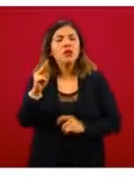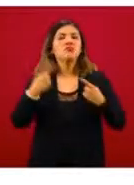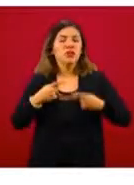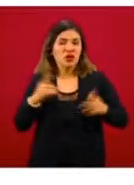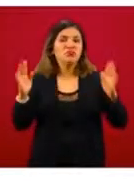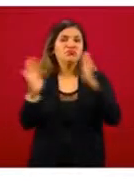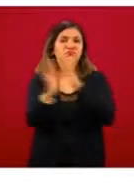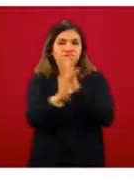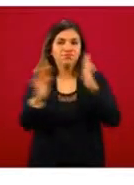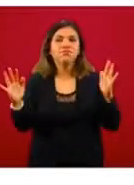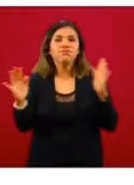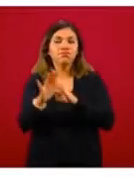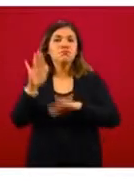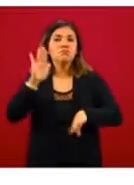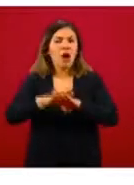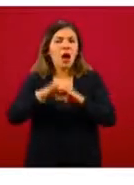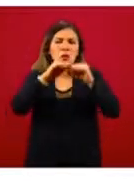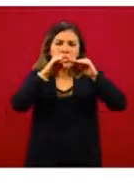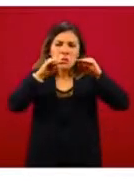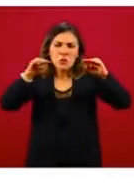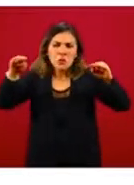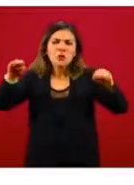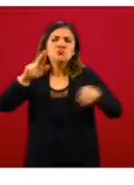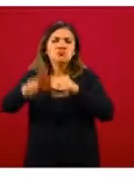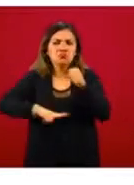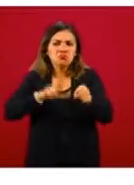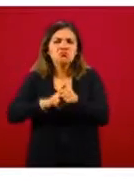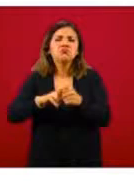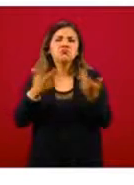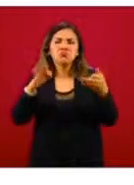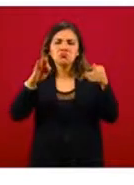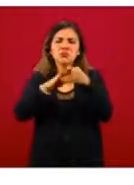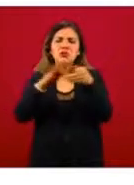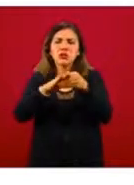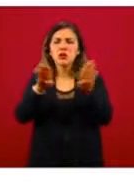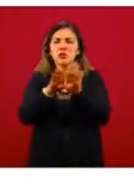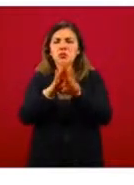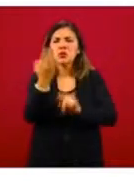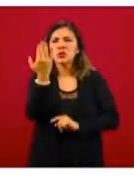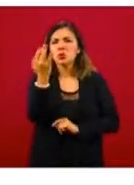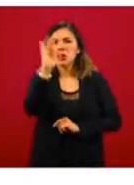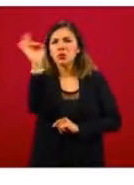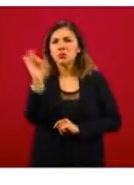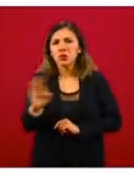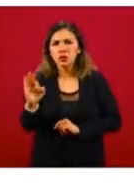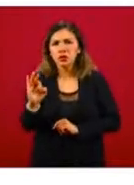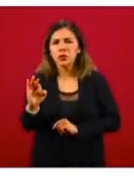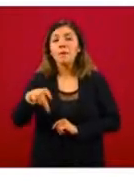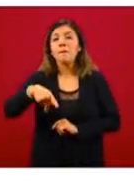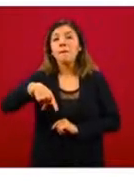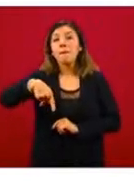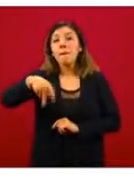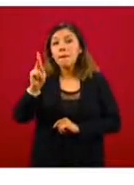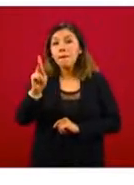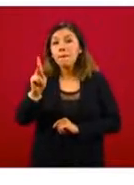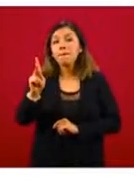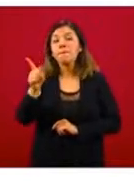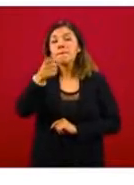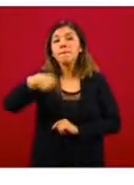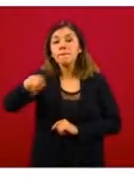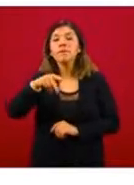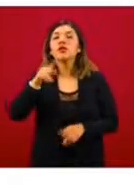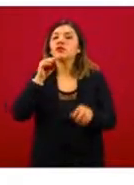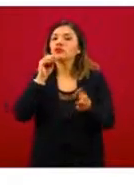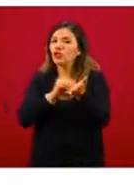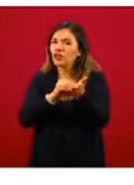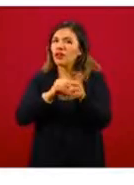Friday and have the weekends off. In Estado de Mexico, we continue to see a very flattened curve, very close